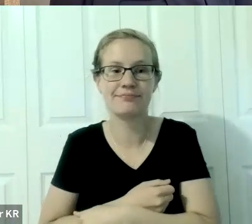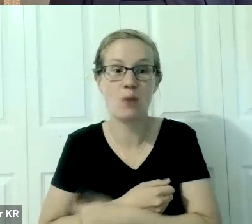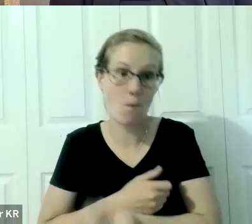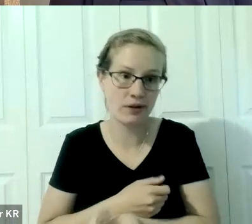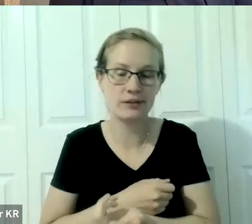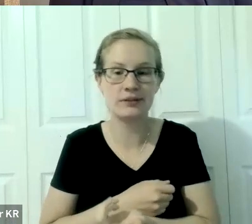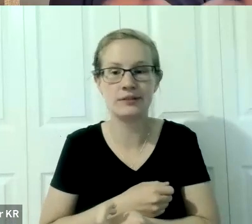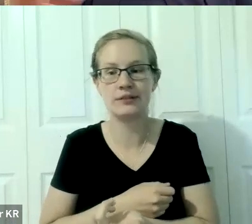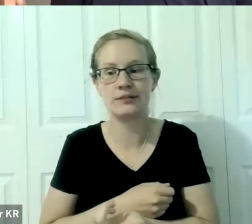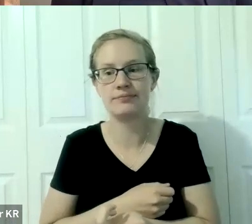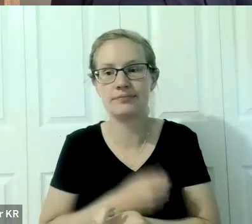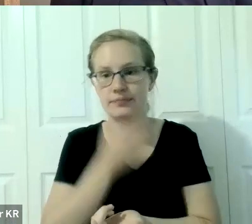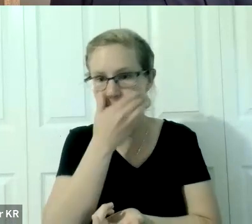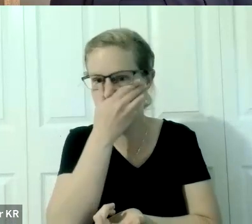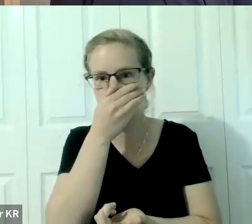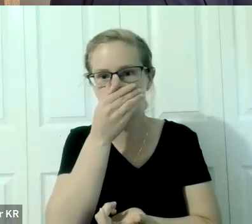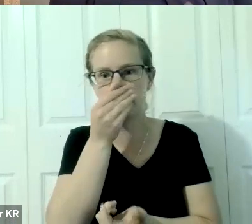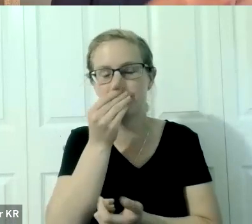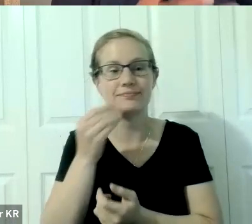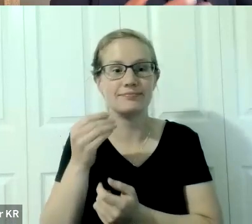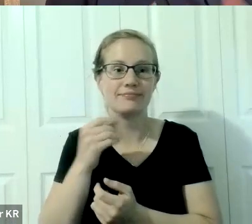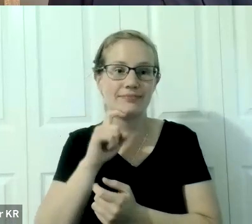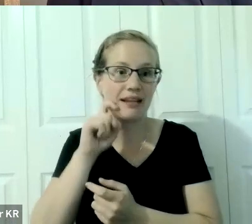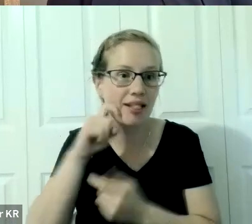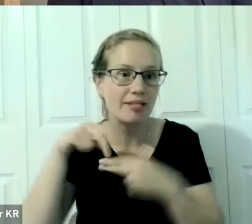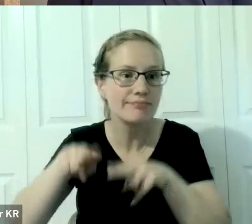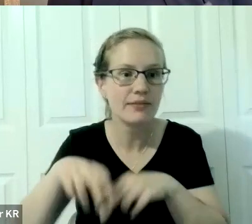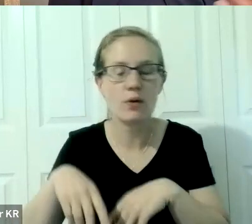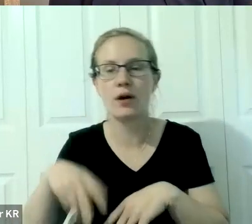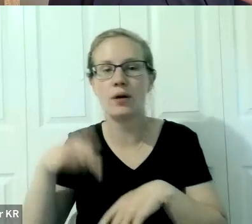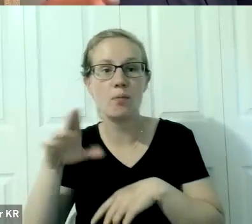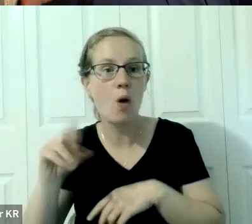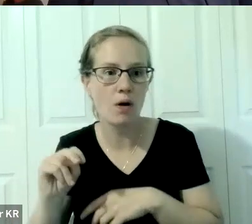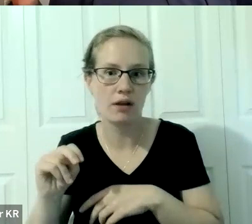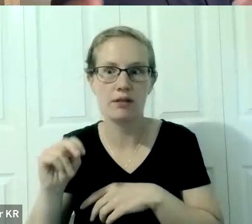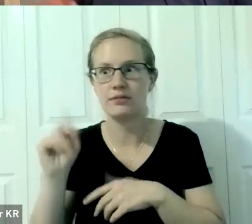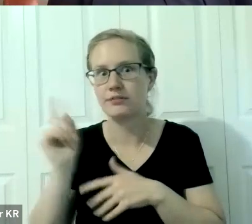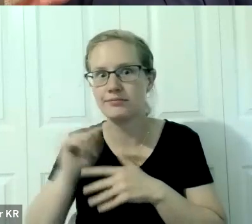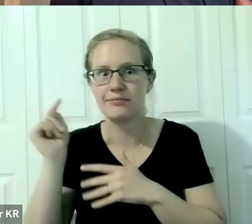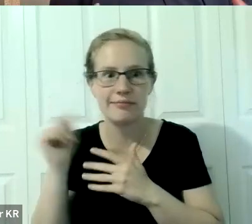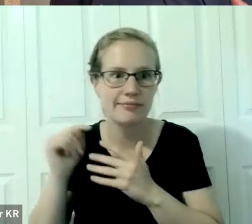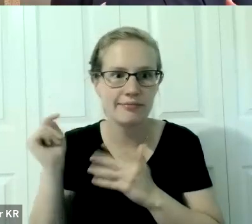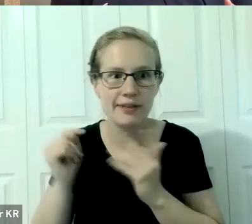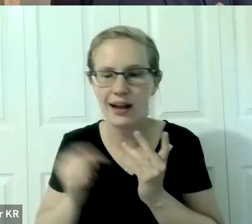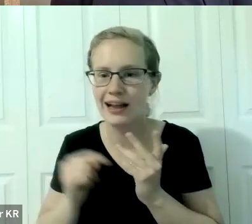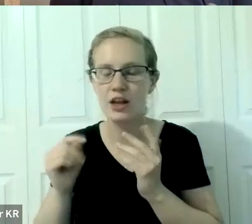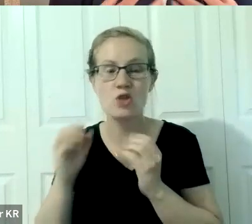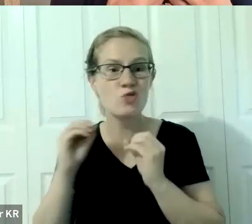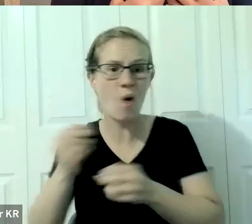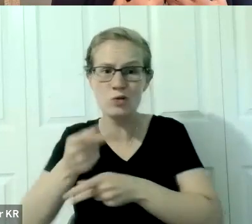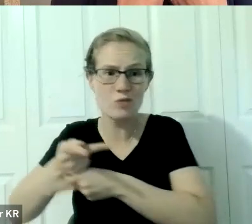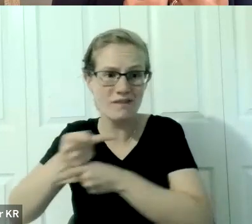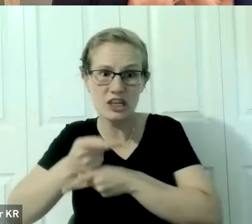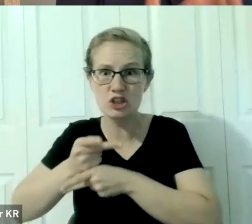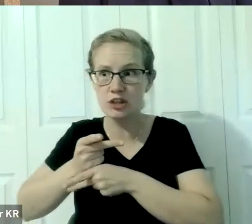you know, sometimes some promiscuity or pornography addiction. And it's all, and there's no supervision really